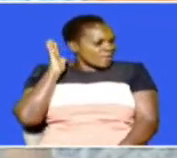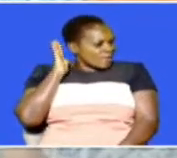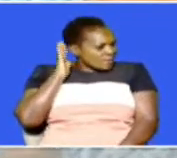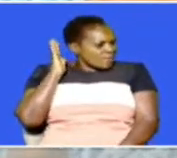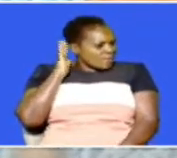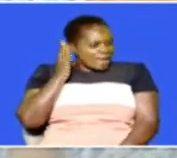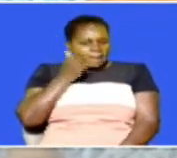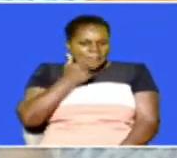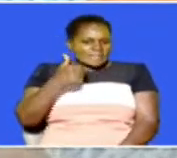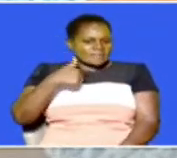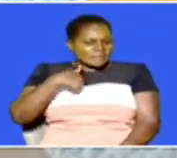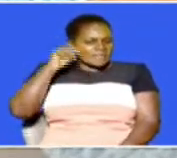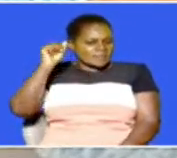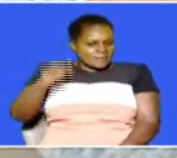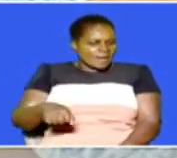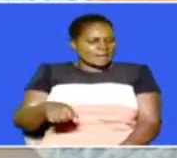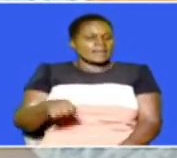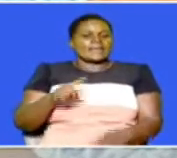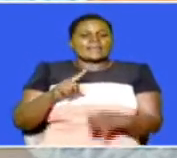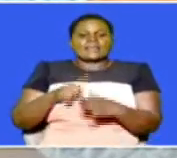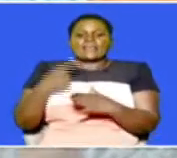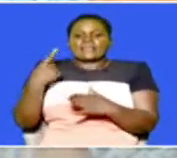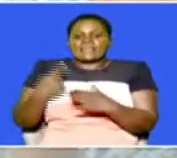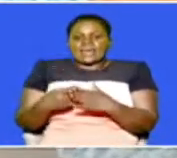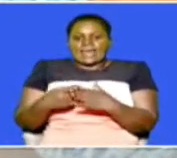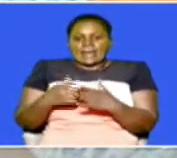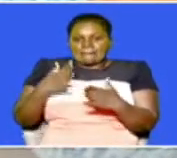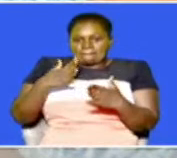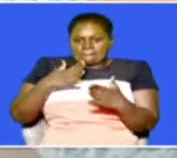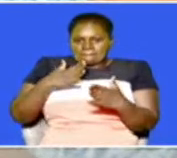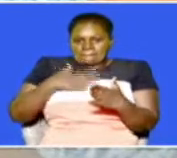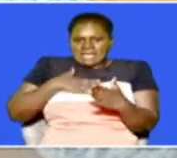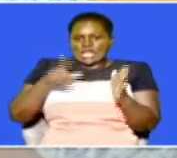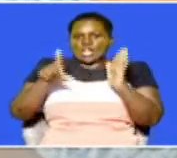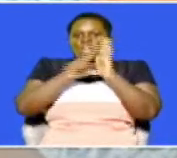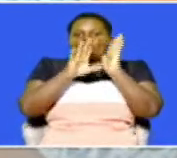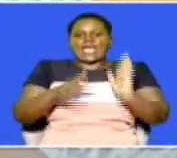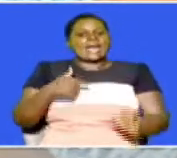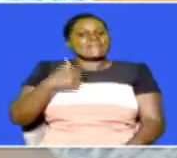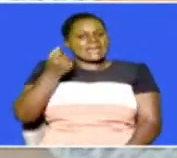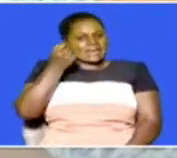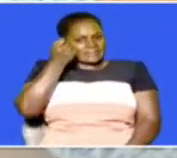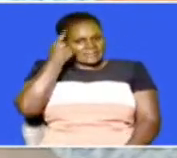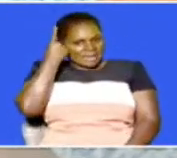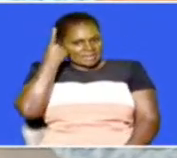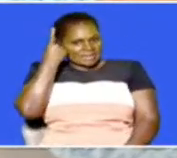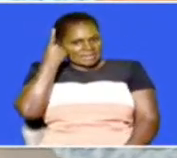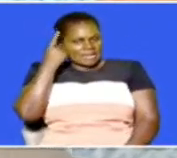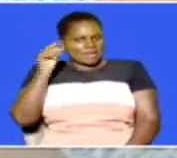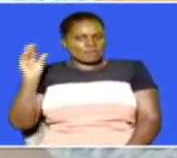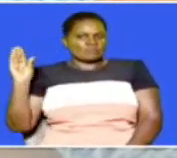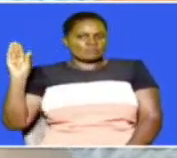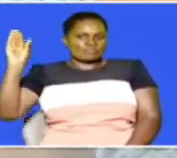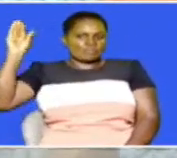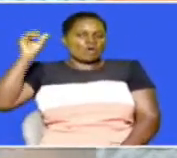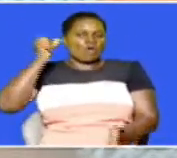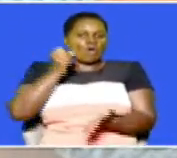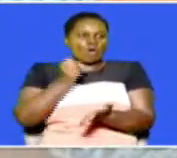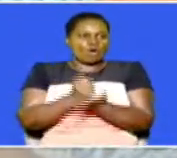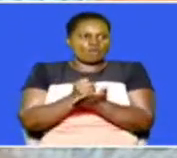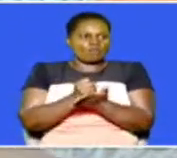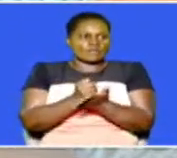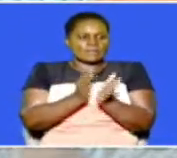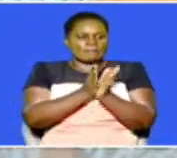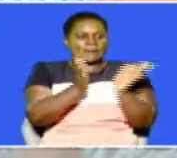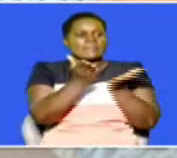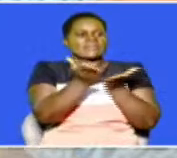graciously as best as I could. Okay. But then from my practice of law, I understood that the oath of office for a